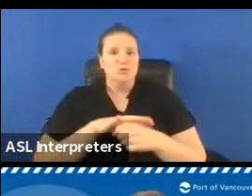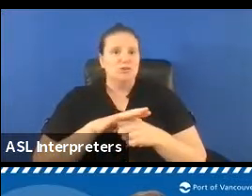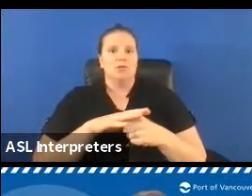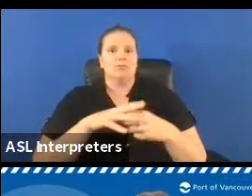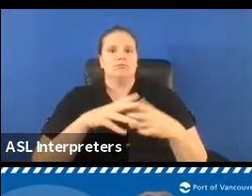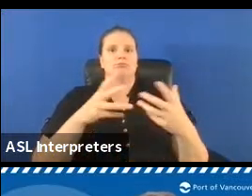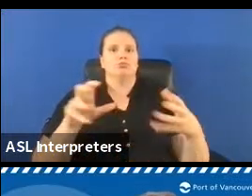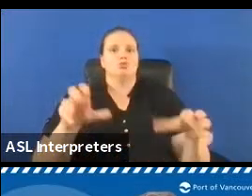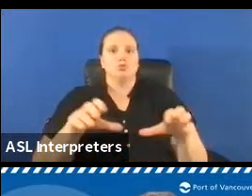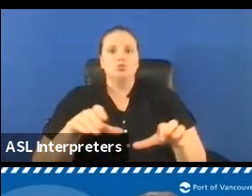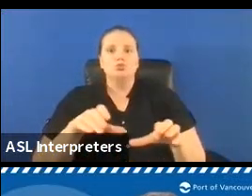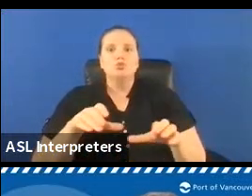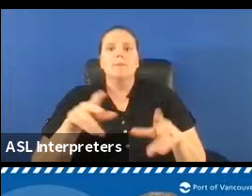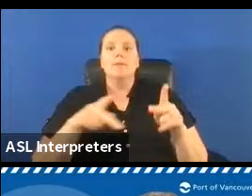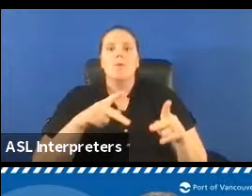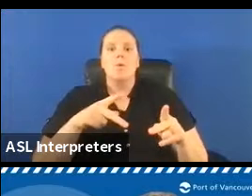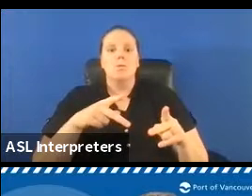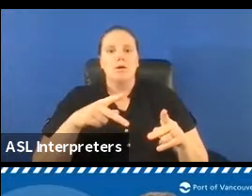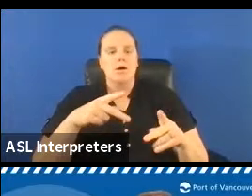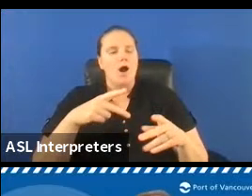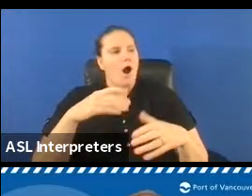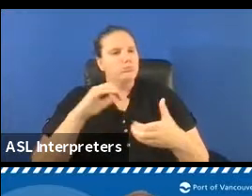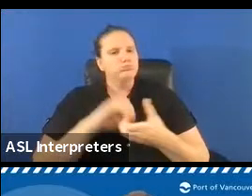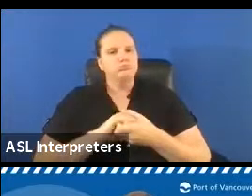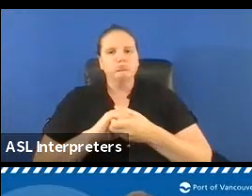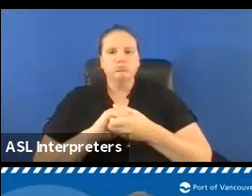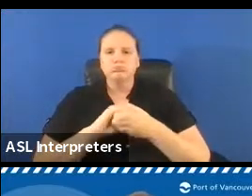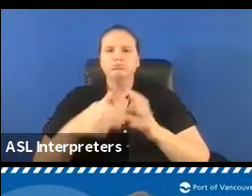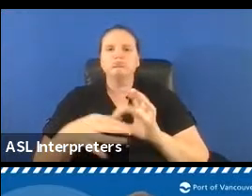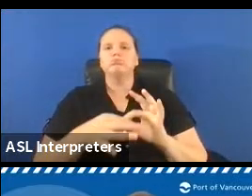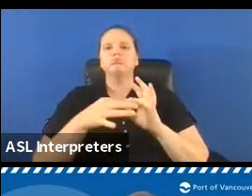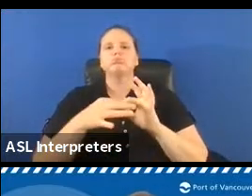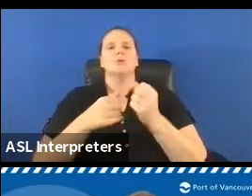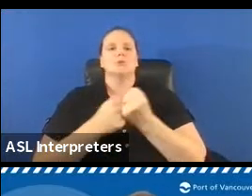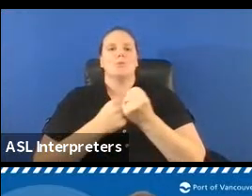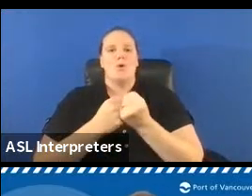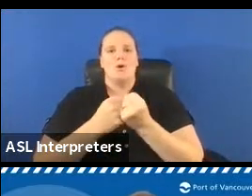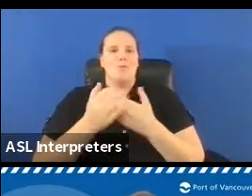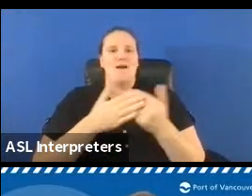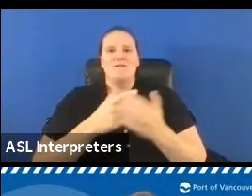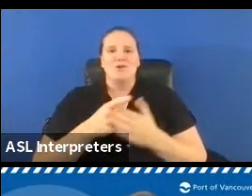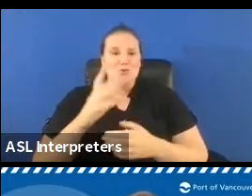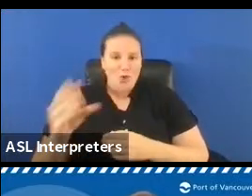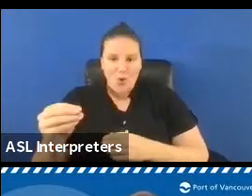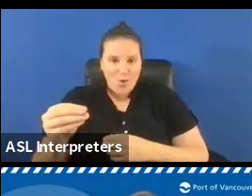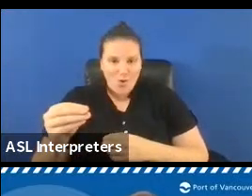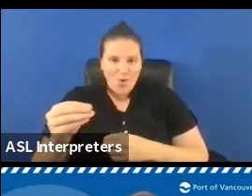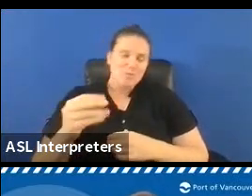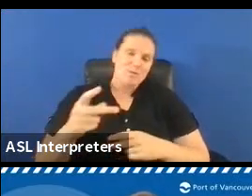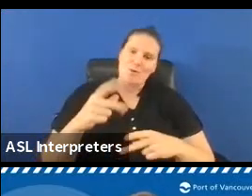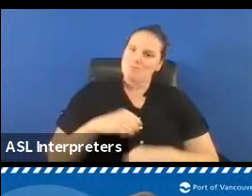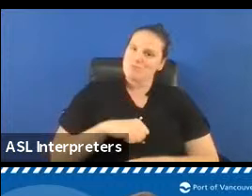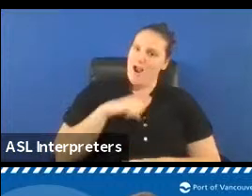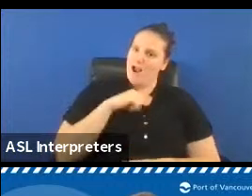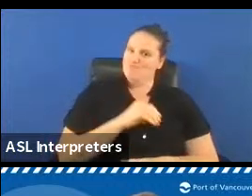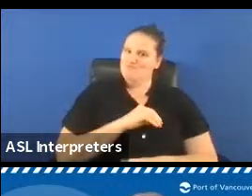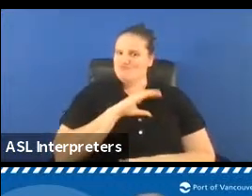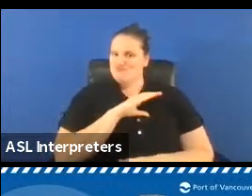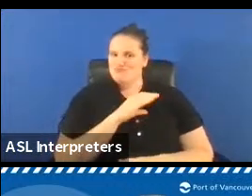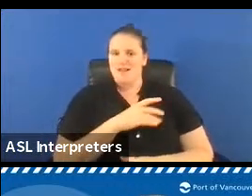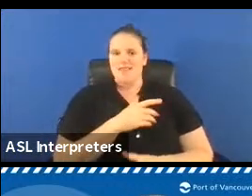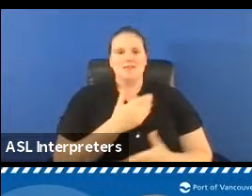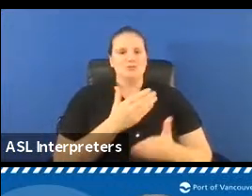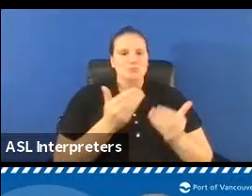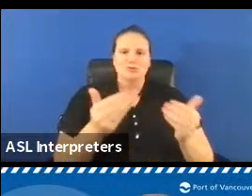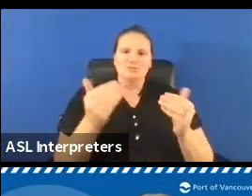way that people are going to stand arm in arm and support wherever you go. And so, I like to always say, let's push